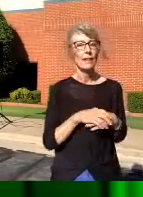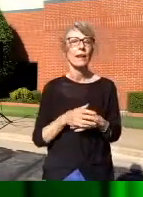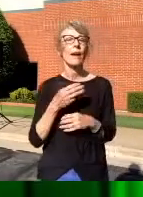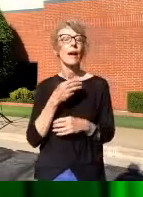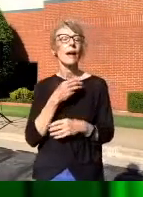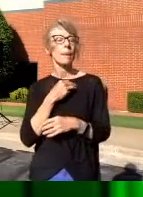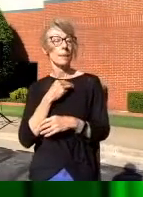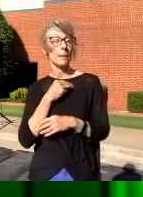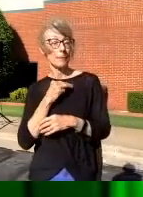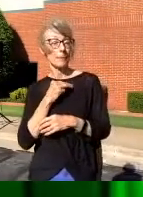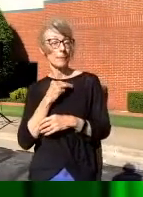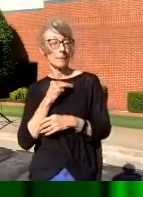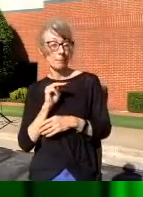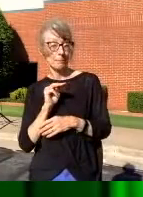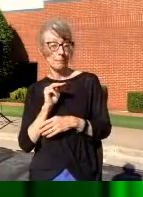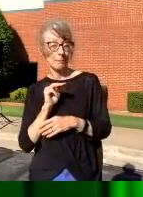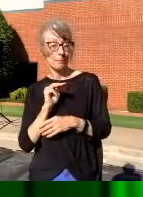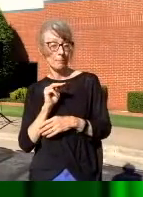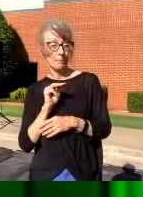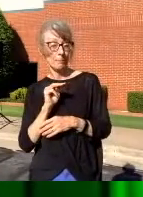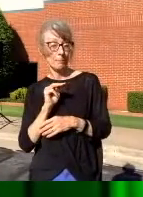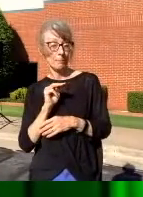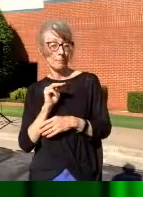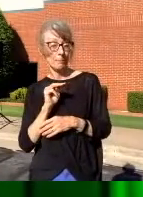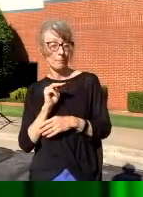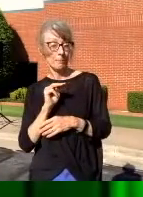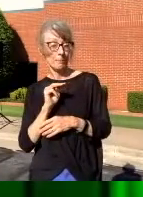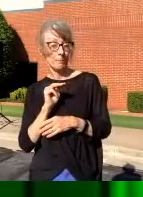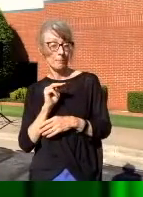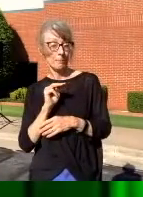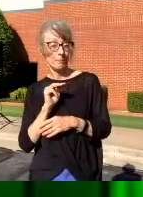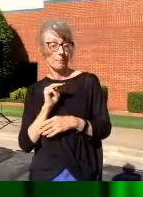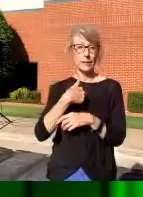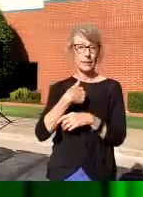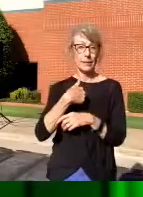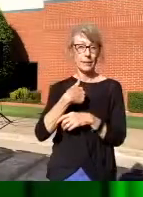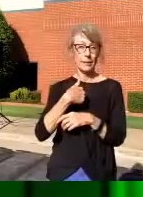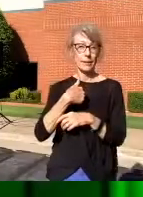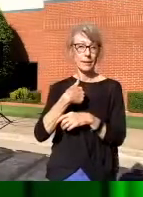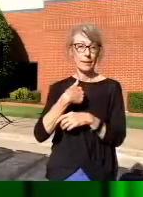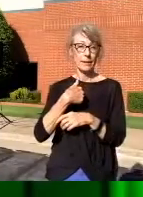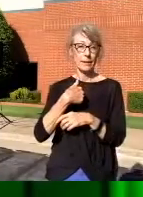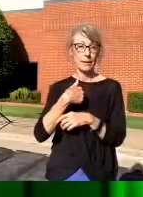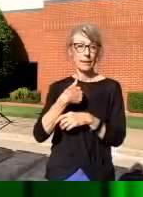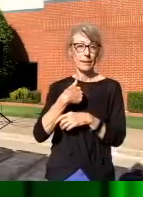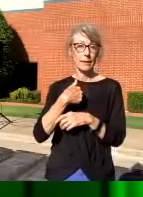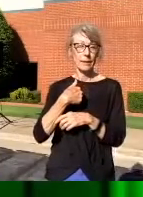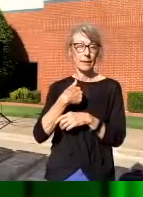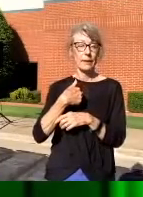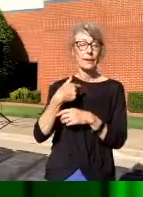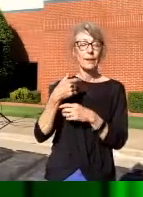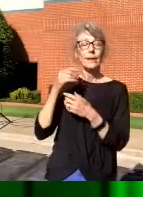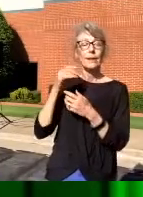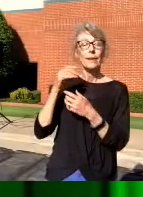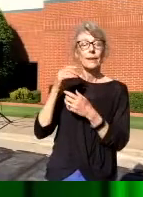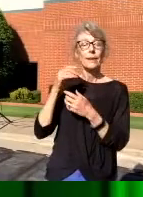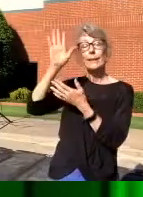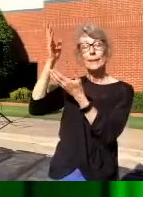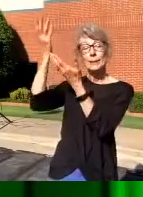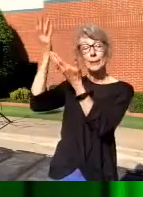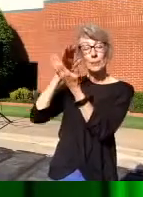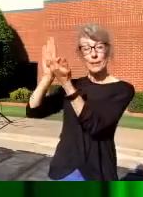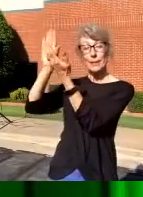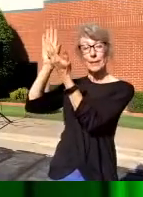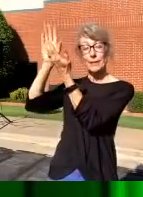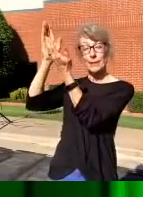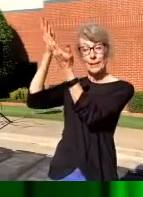and I to bring the presence of God to the world. So are you more engaged in going through the motions of the